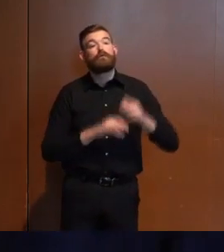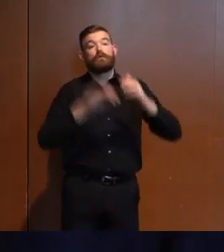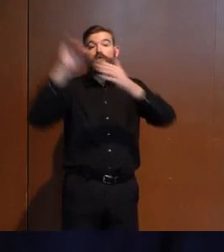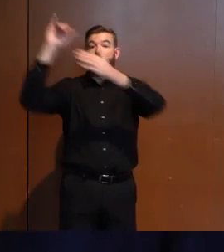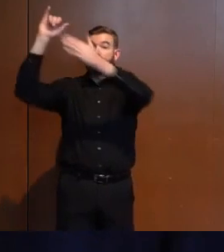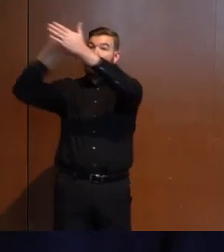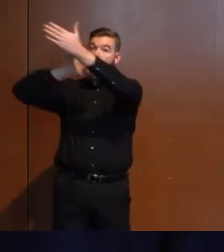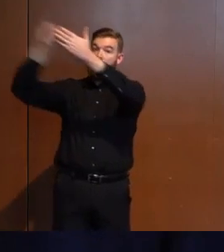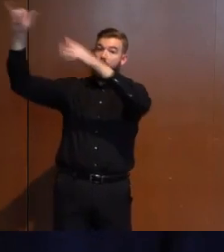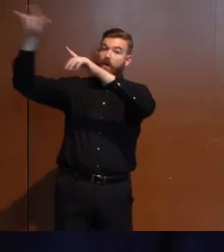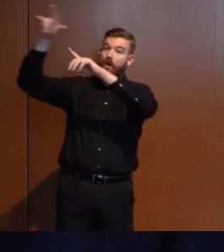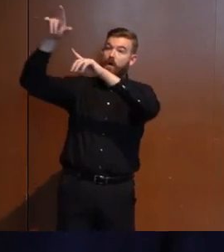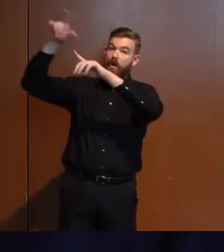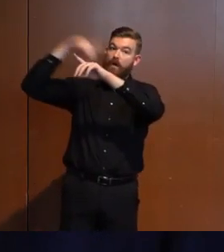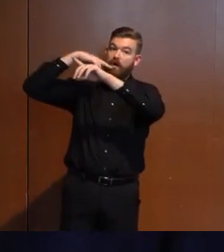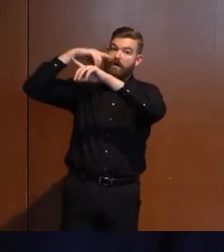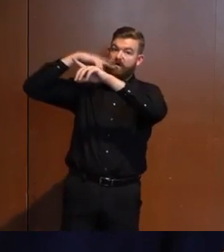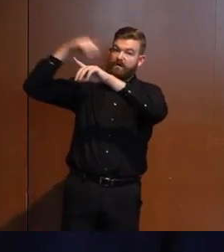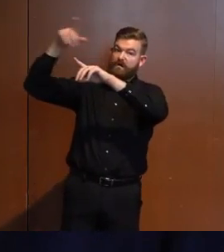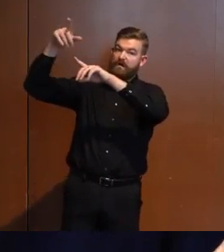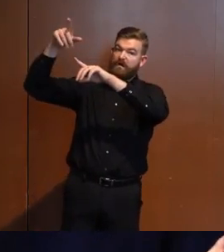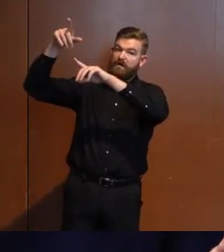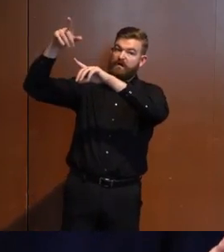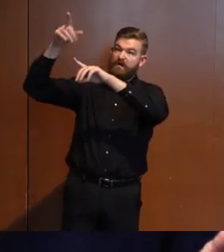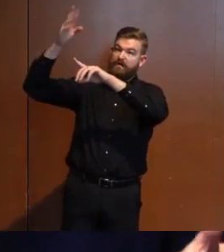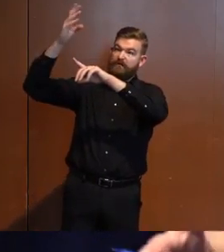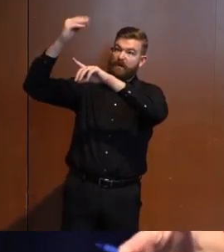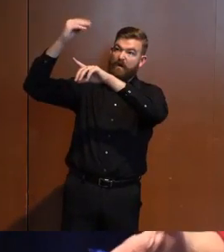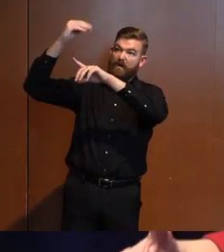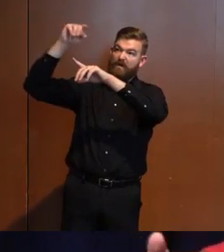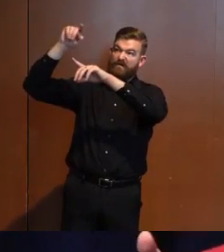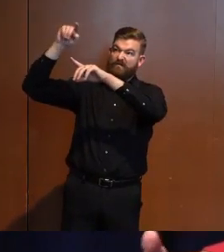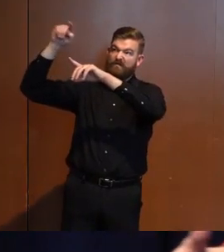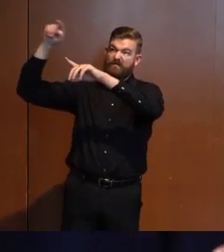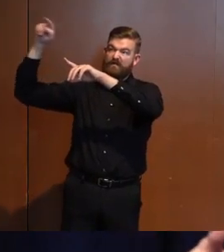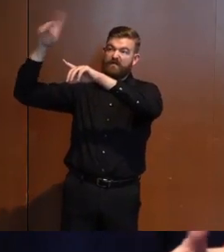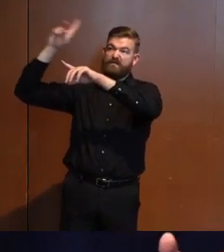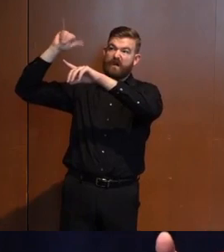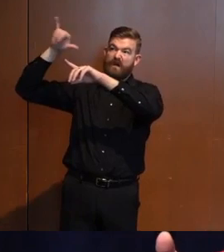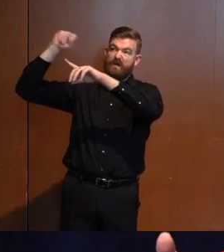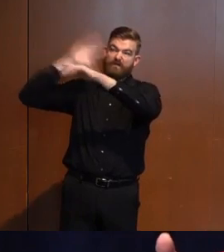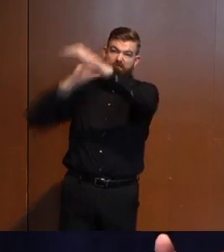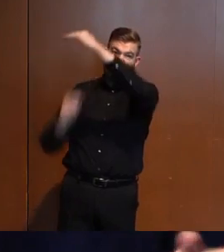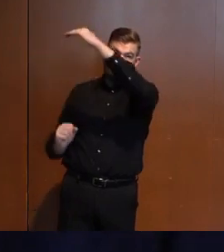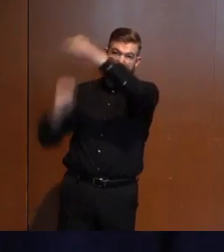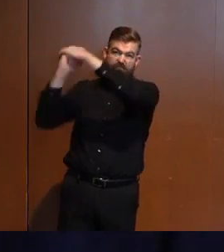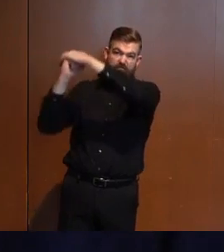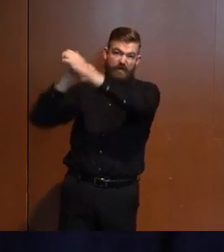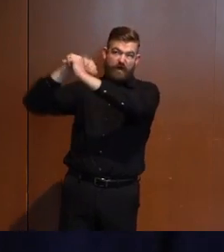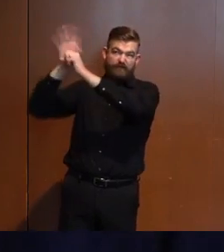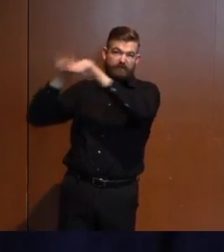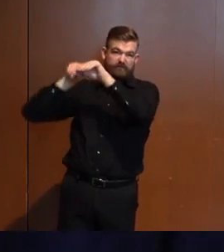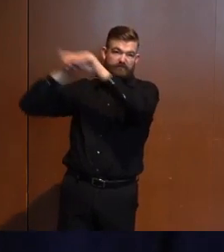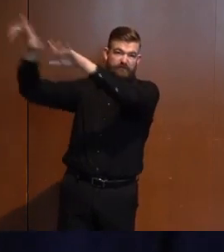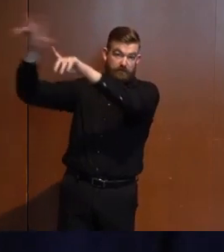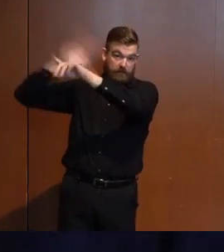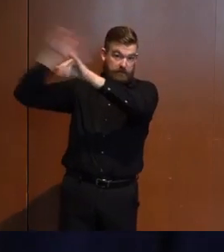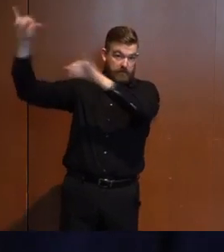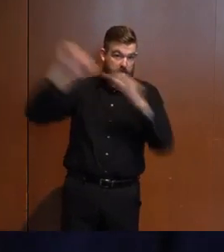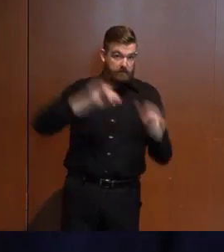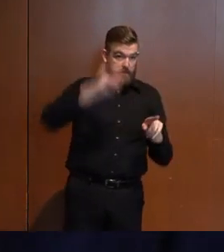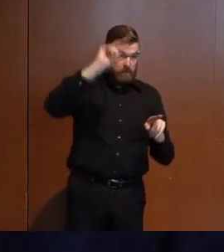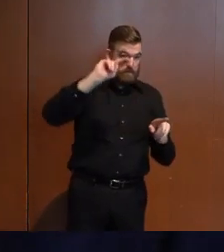see a peak. After that, probably 21 to could be 60 days even. But just to be aware